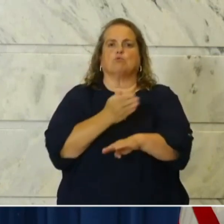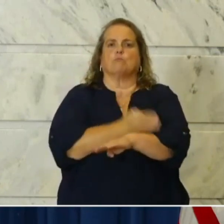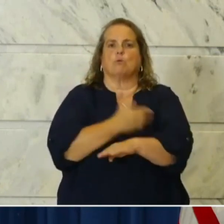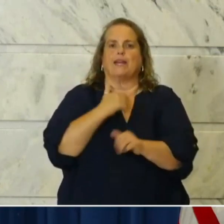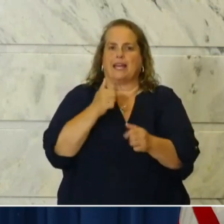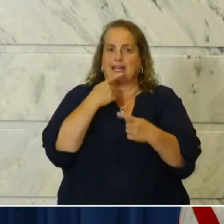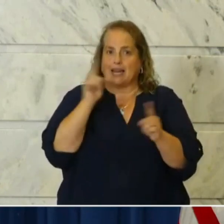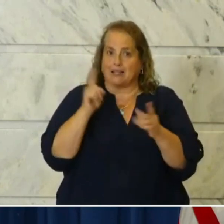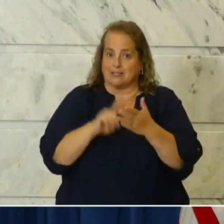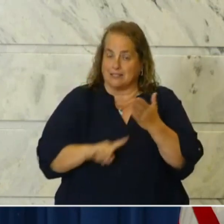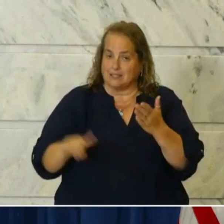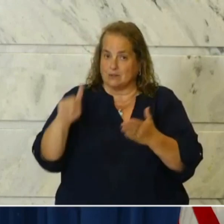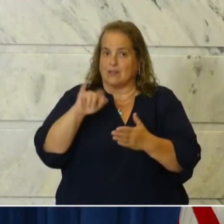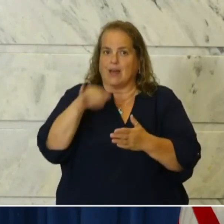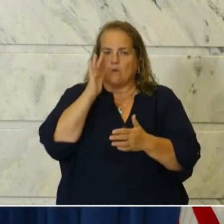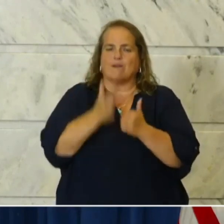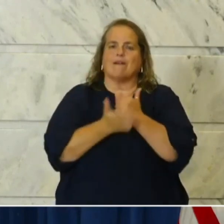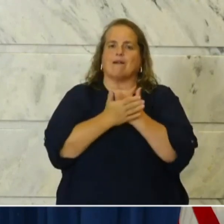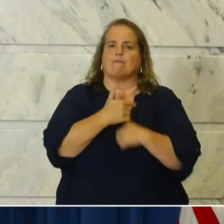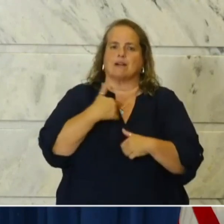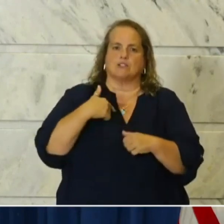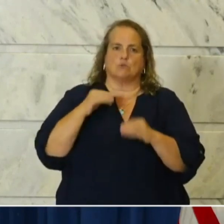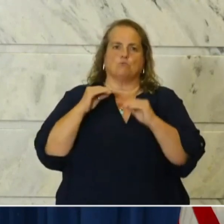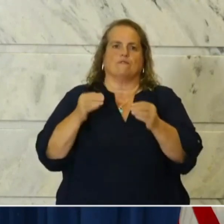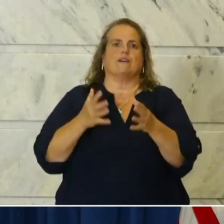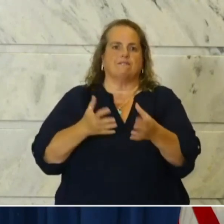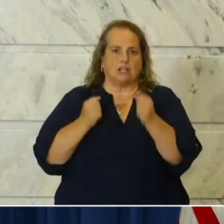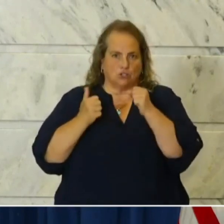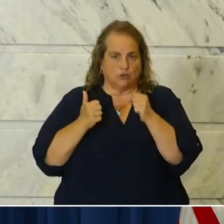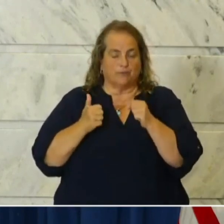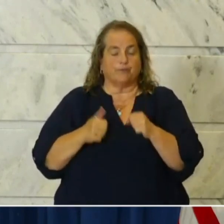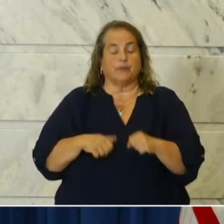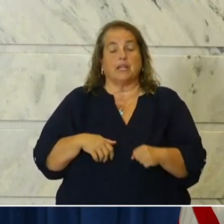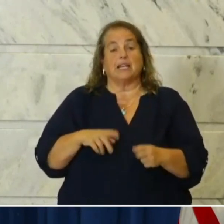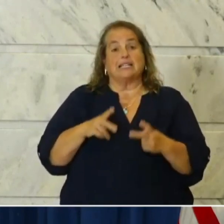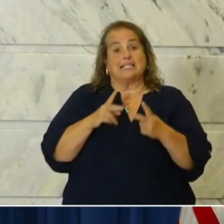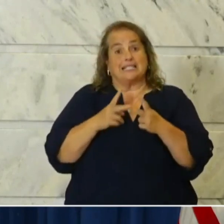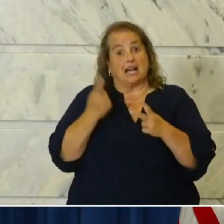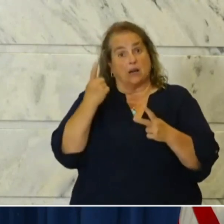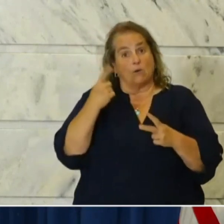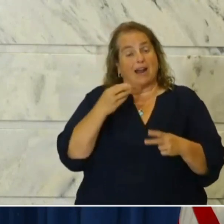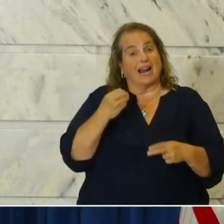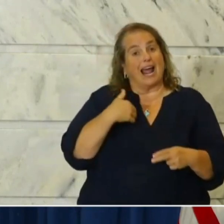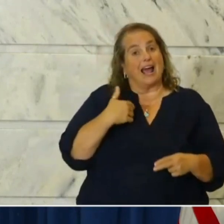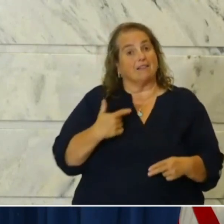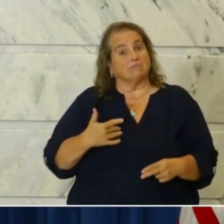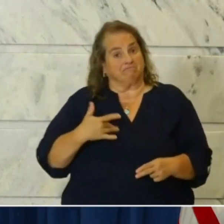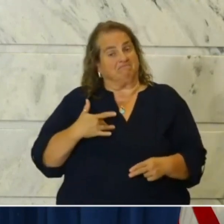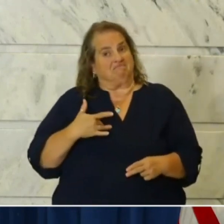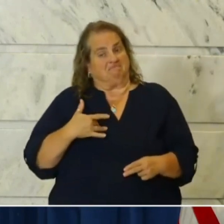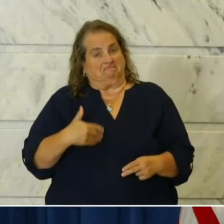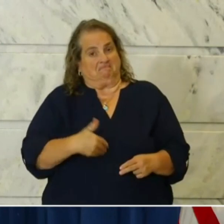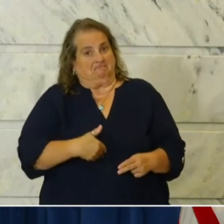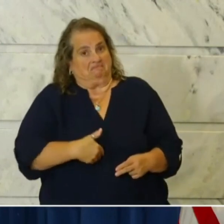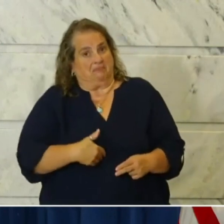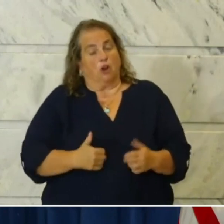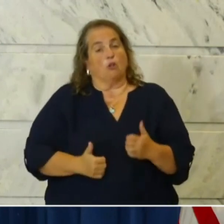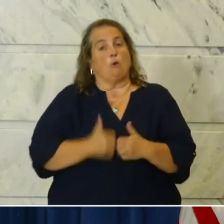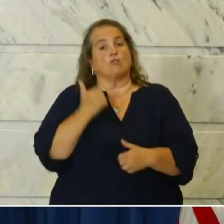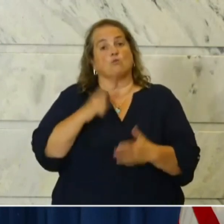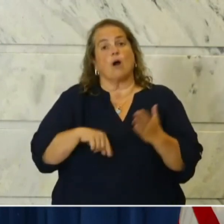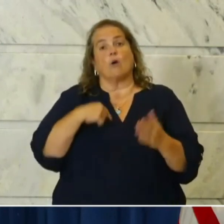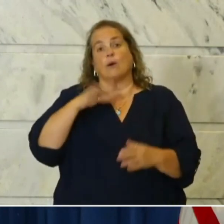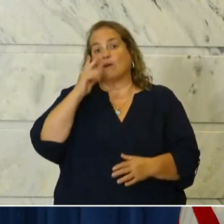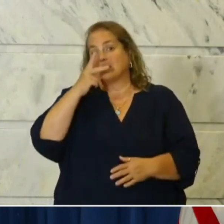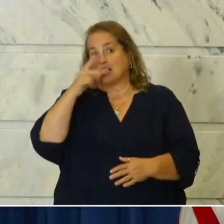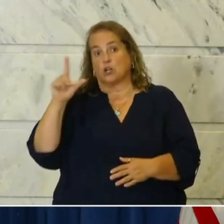announce next week that'll help us move faster on those. The second one, and I imagine it is the majority of what we will see in